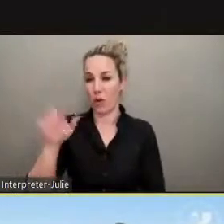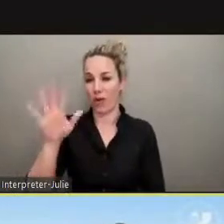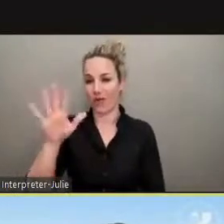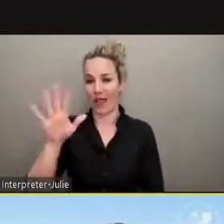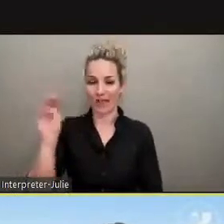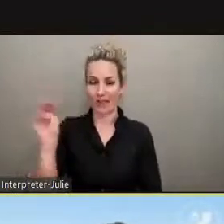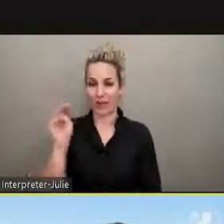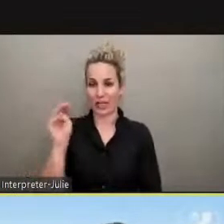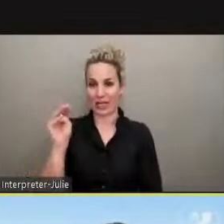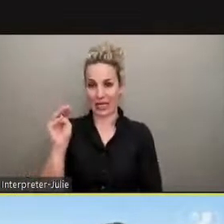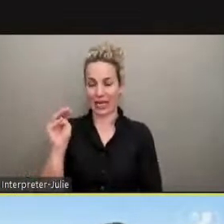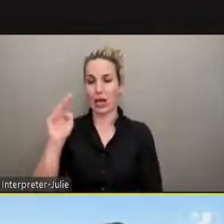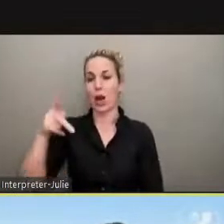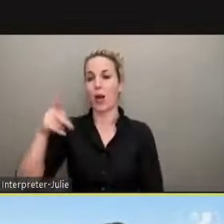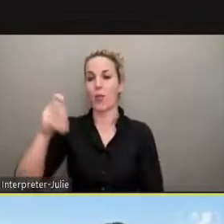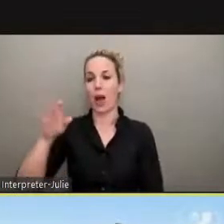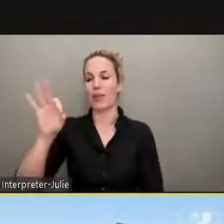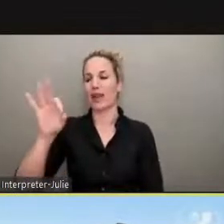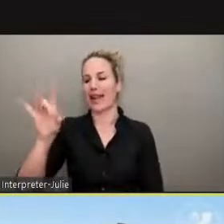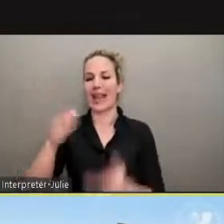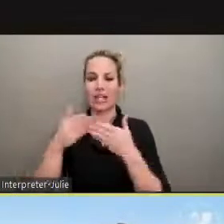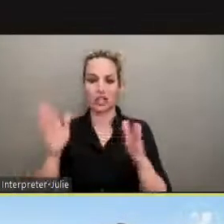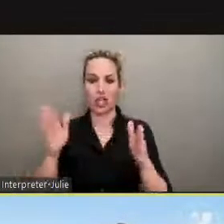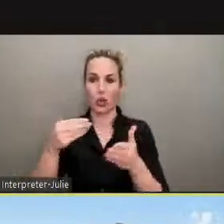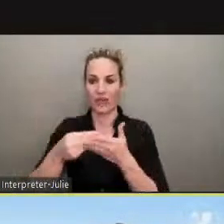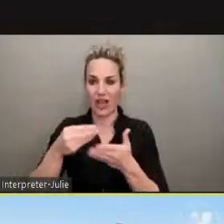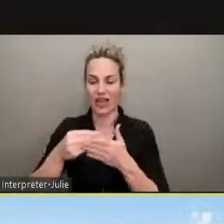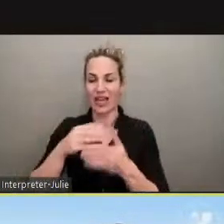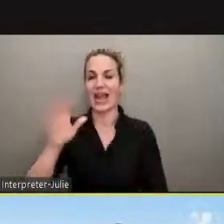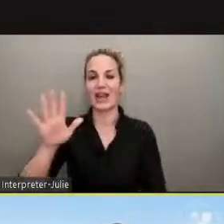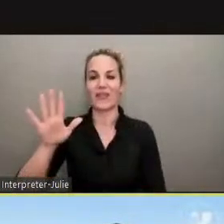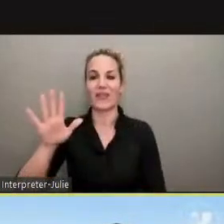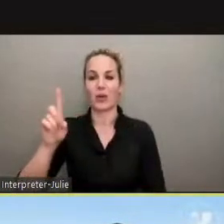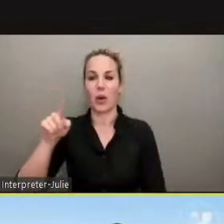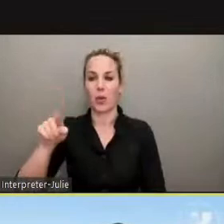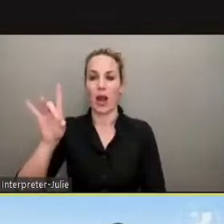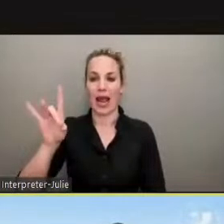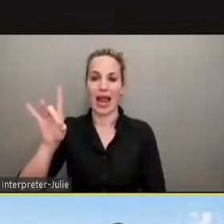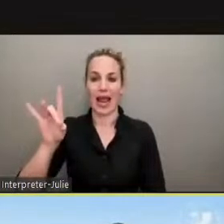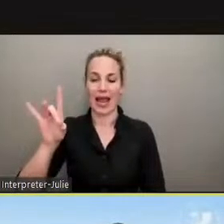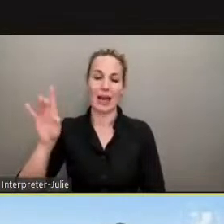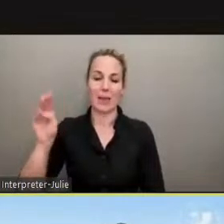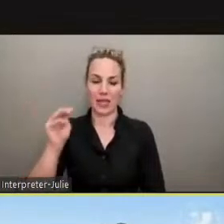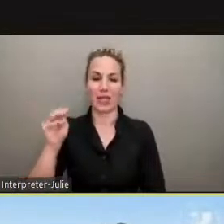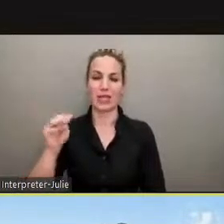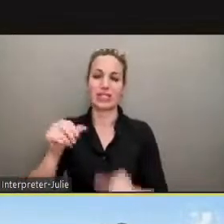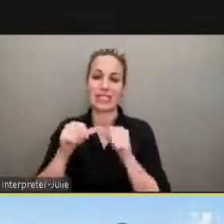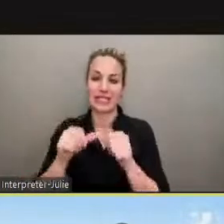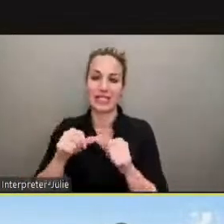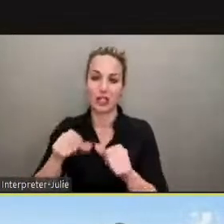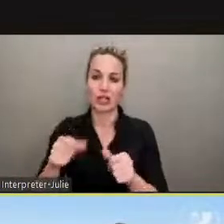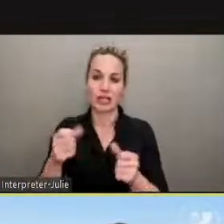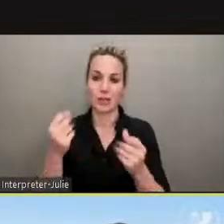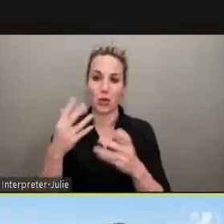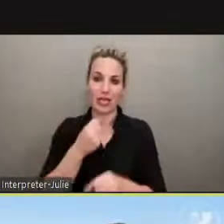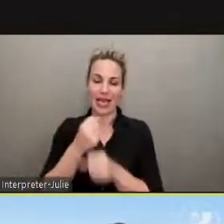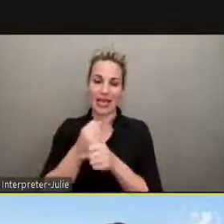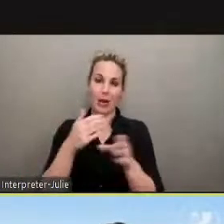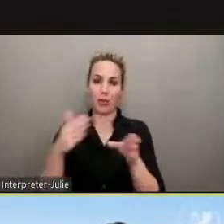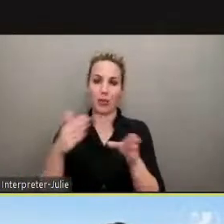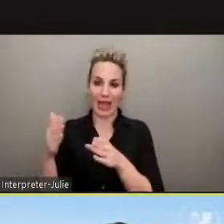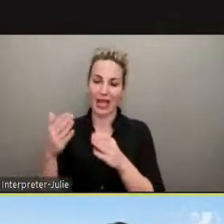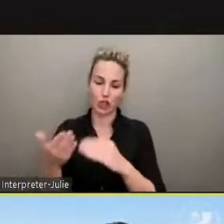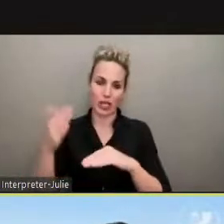million Proposition 98 General Fund and $51.8 million General Fund to continue this multi-year plan to ramp